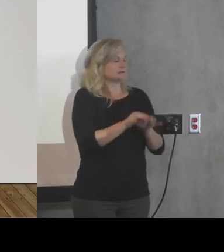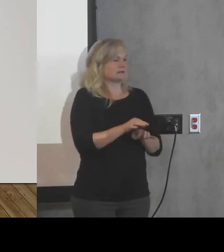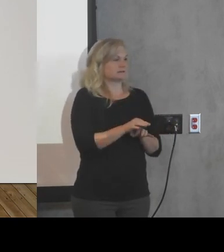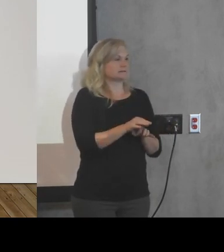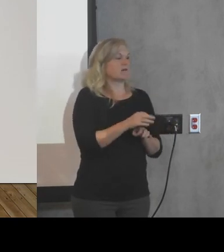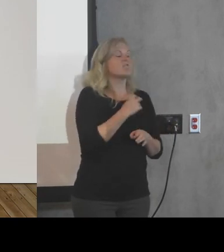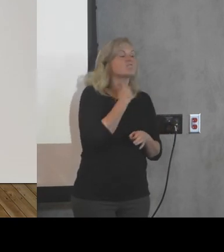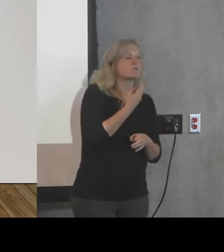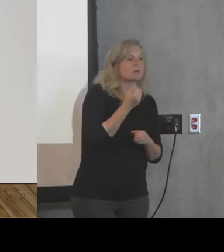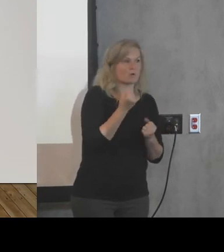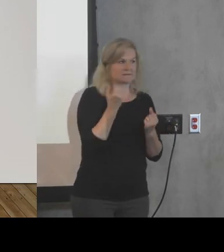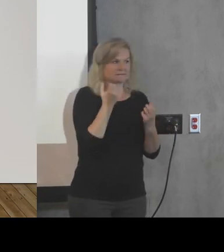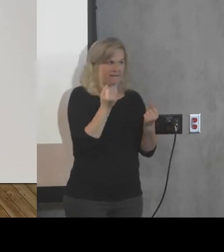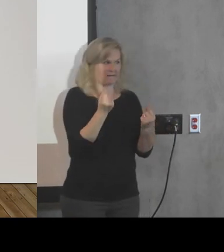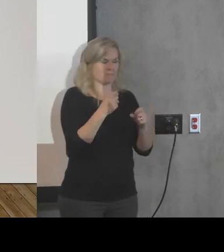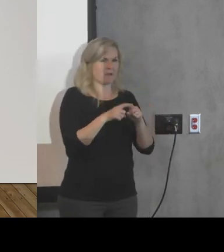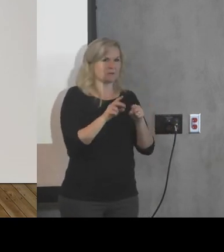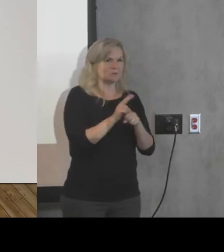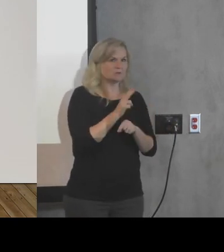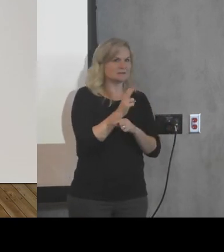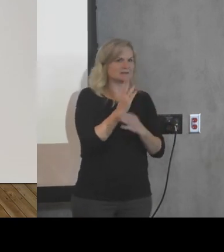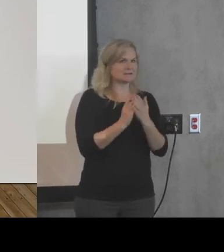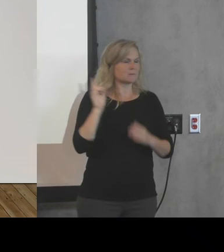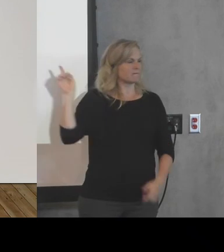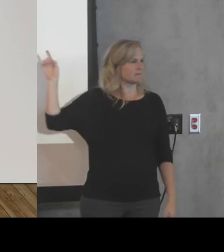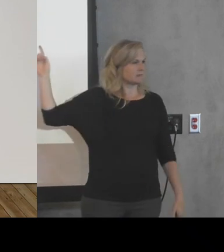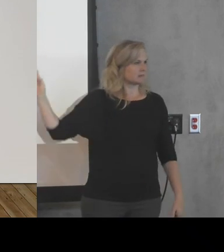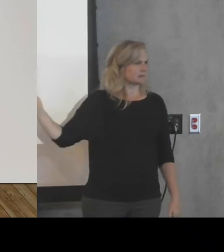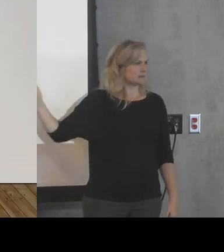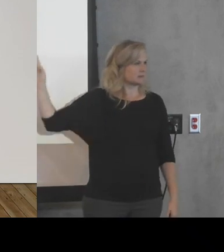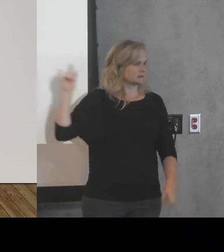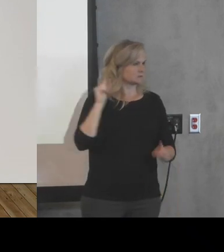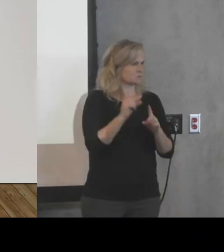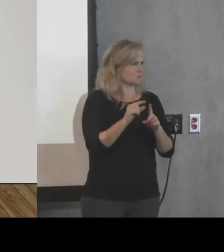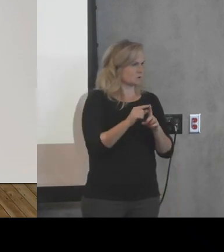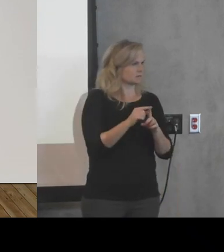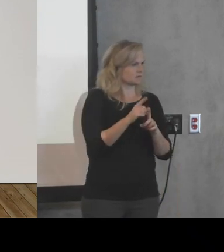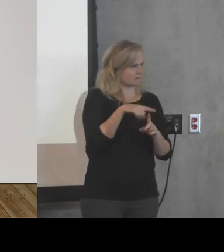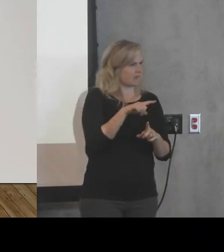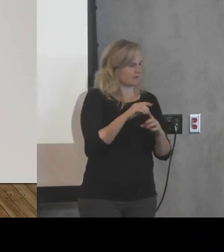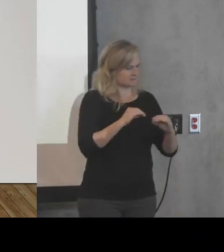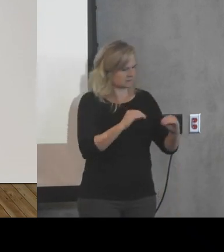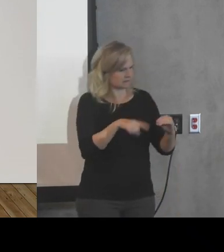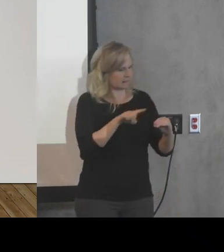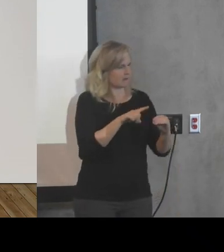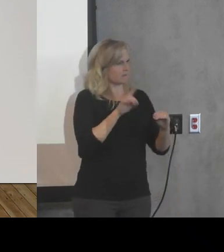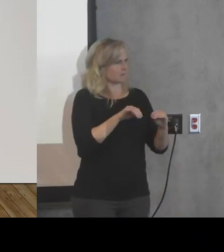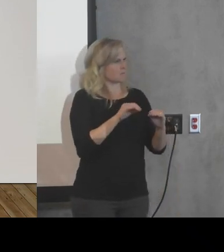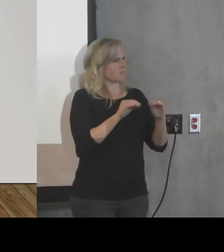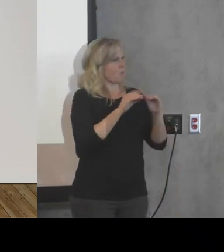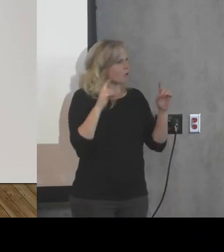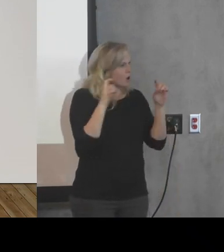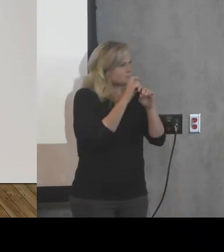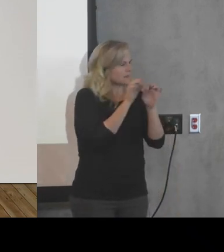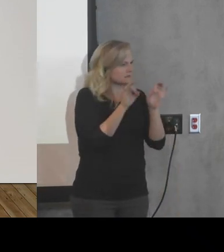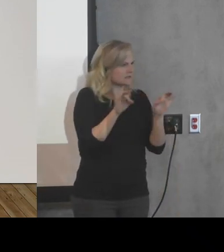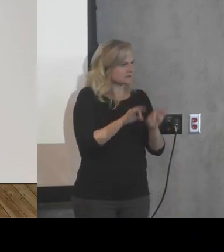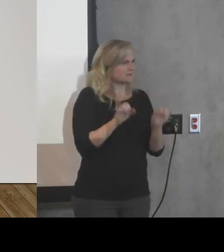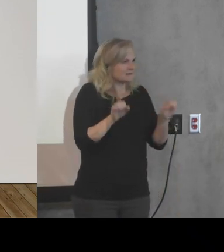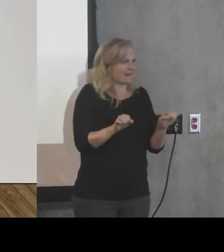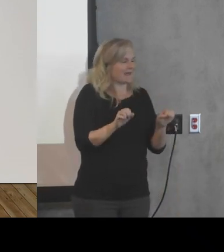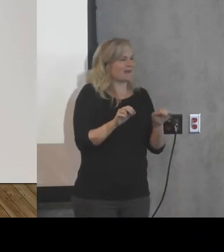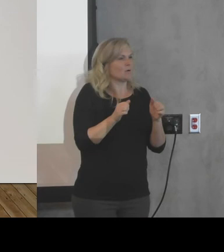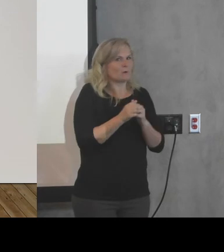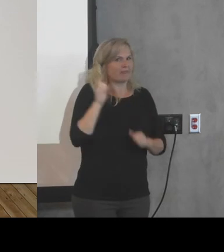sign using some of these words, teaching them to make complex sentences, because if you can do